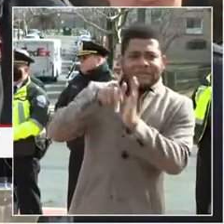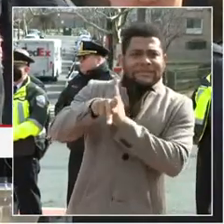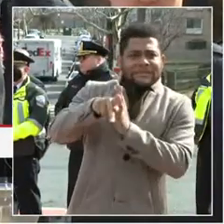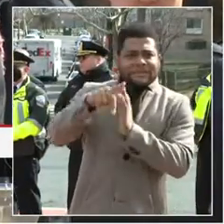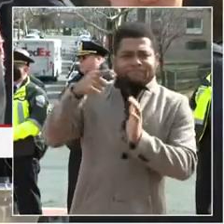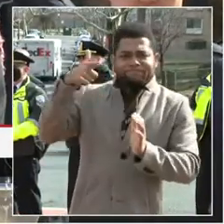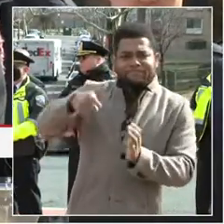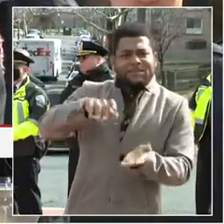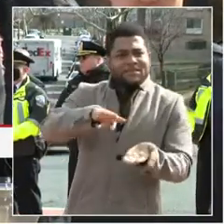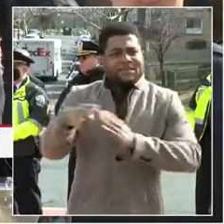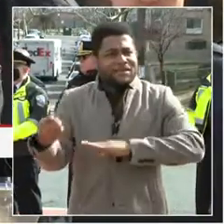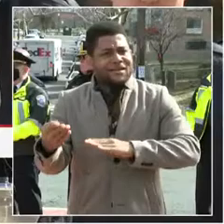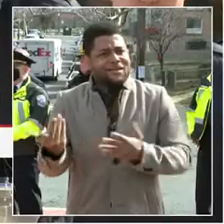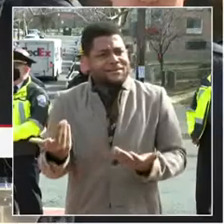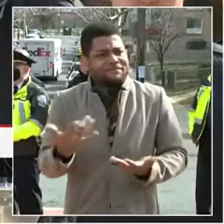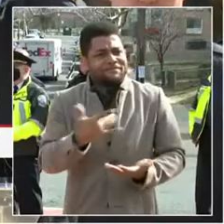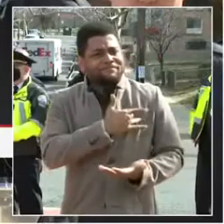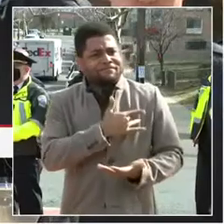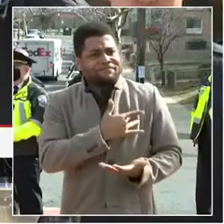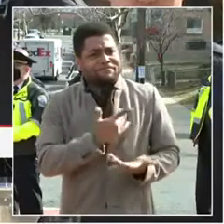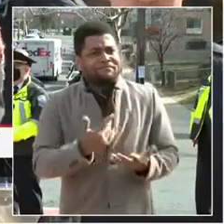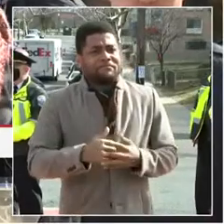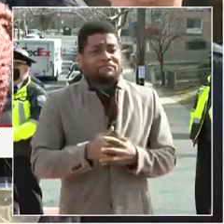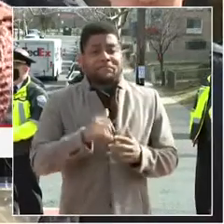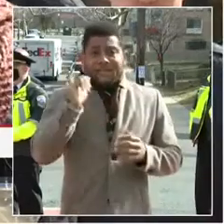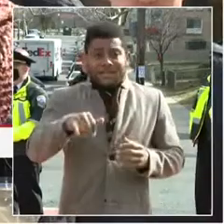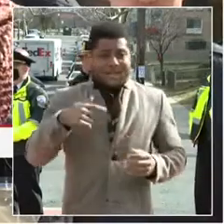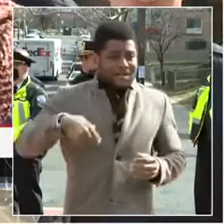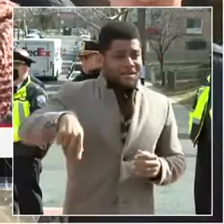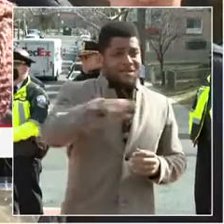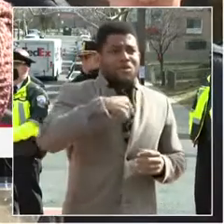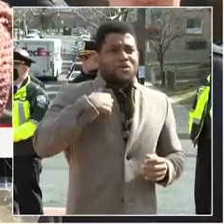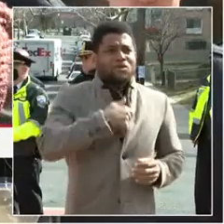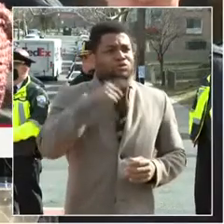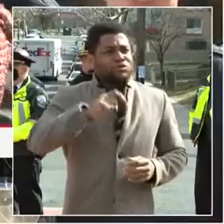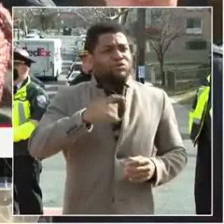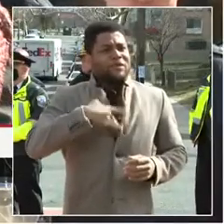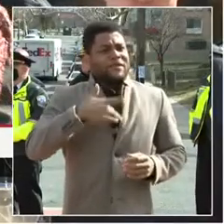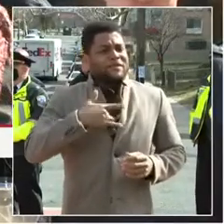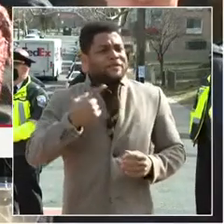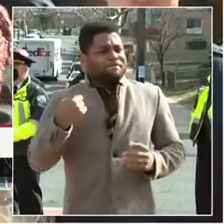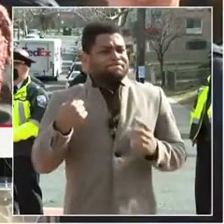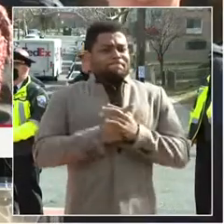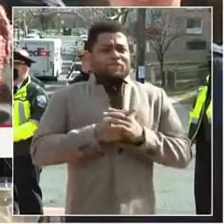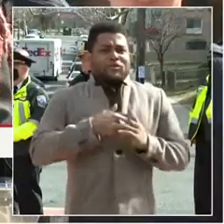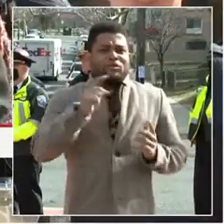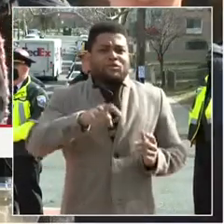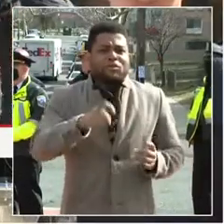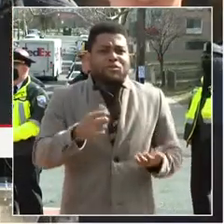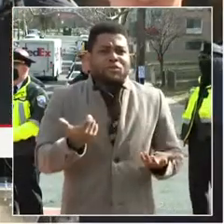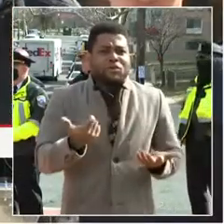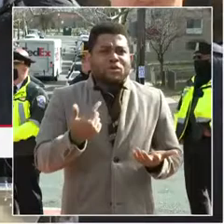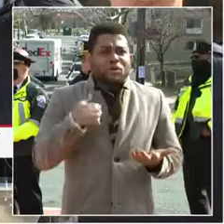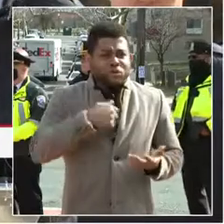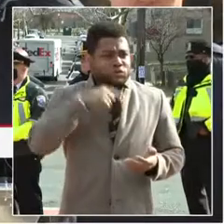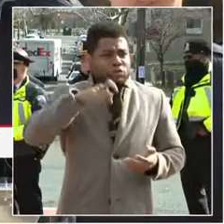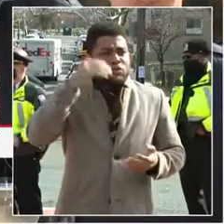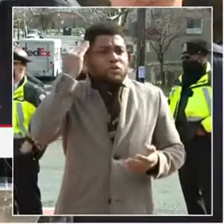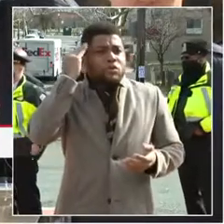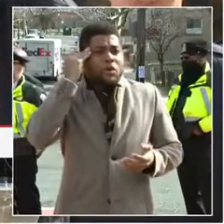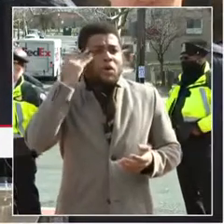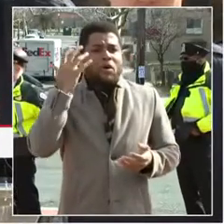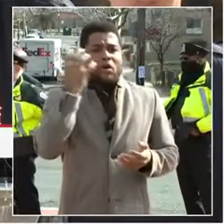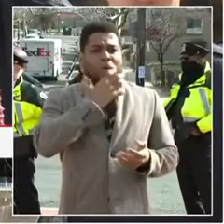city. That should stop us all in our tracks. It should focus us on every single